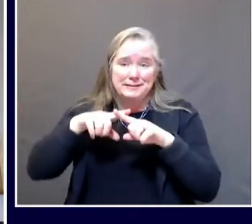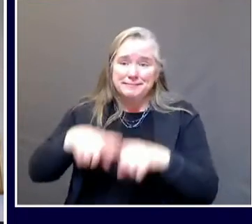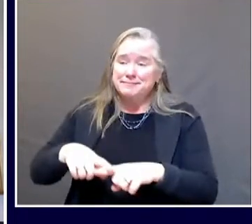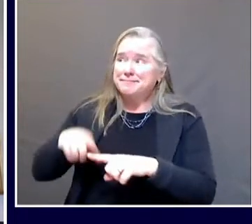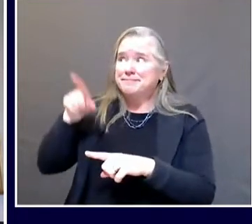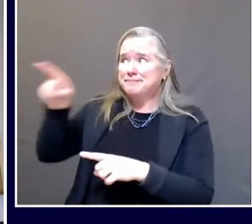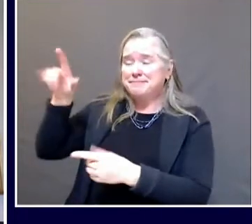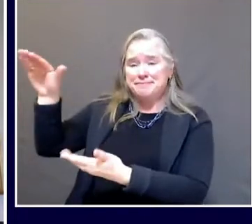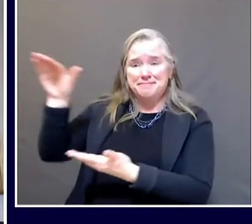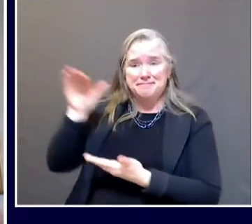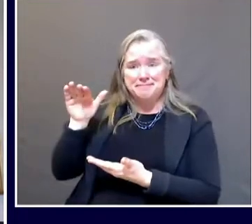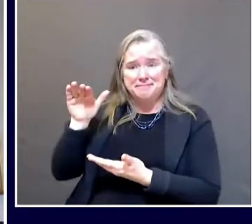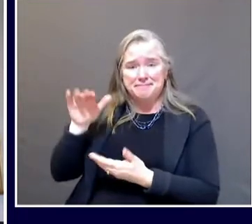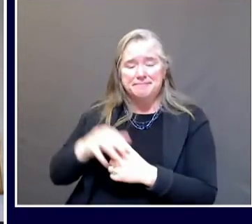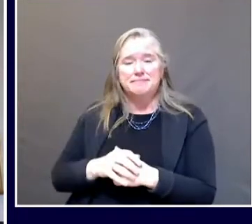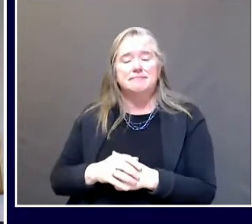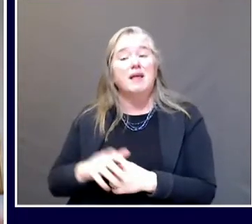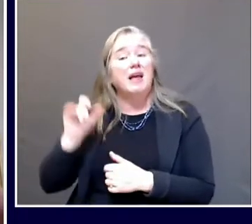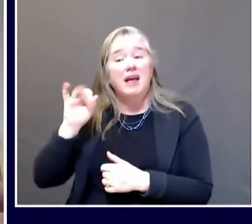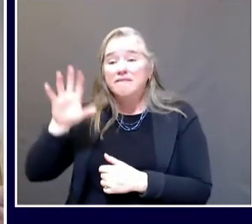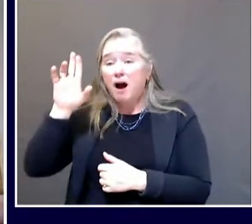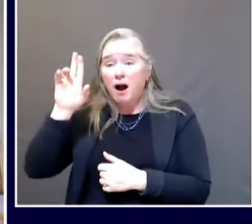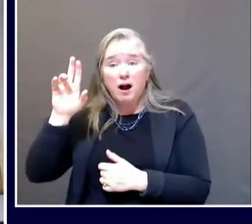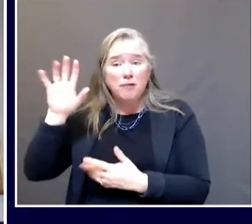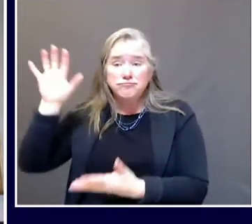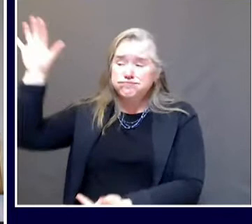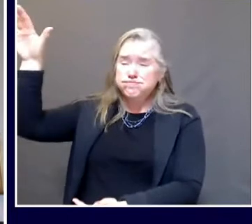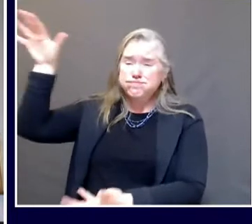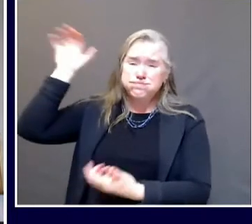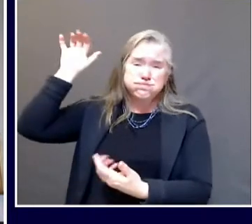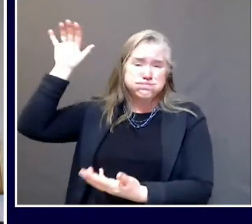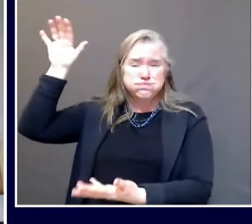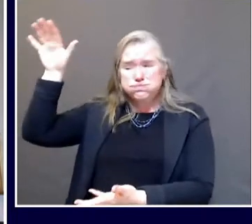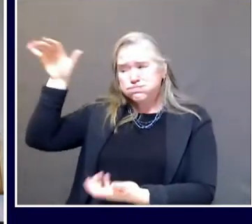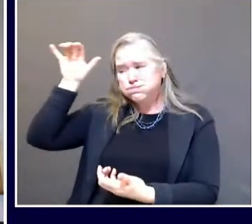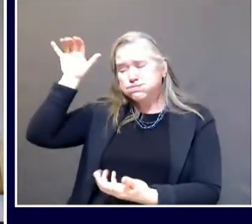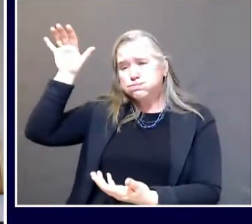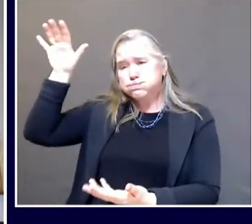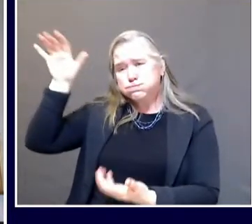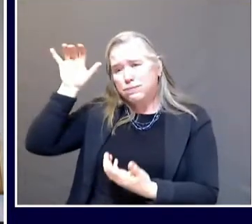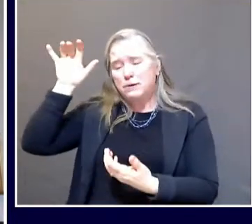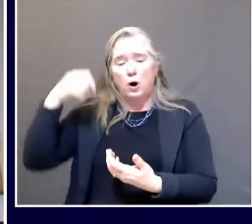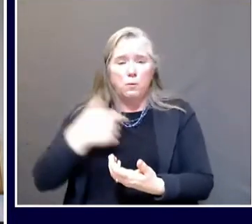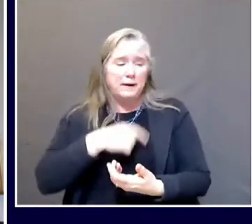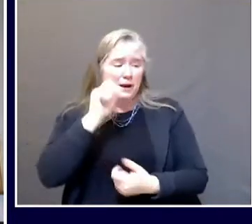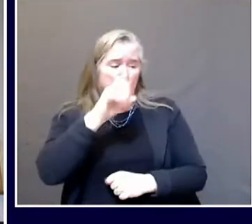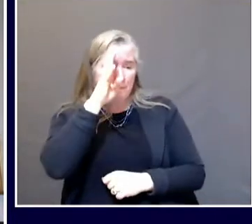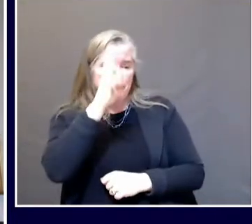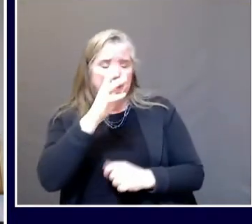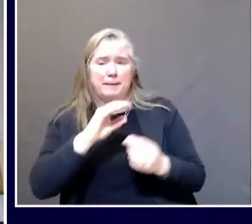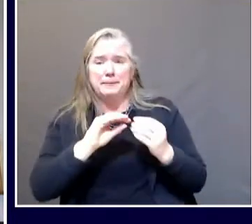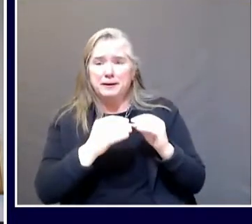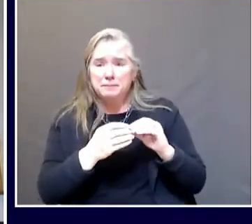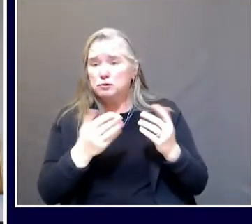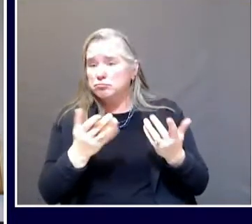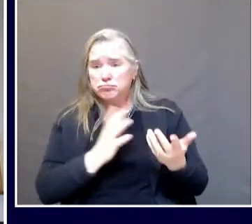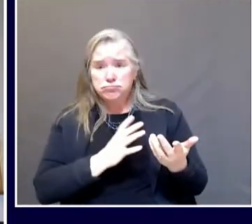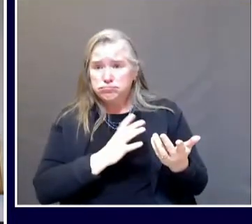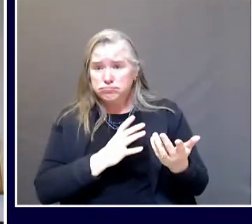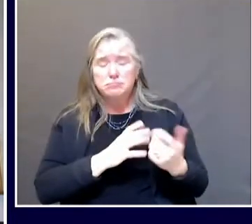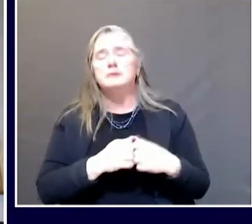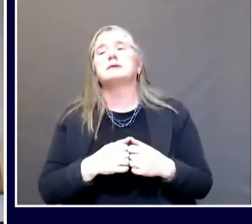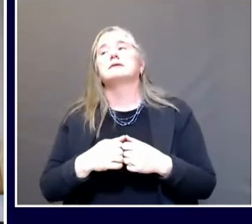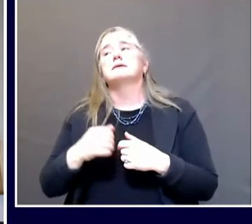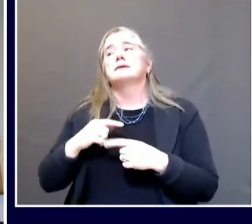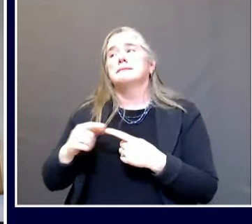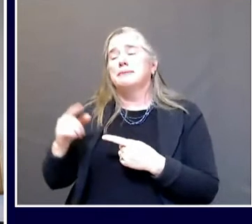In a world of unlimited supply, it'd be one number, but based on where we are right now for the foreseeable future with what will be a rather